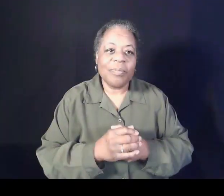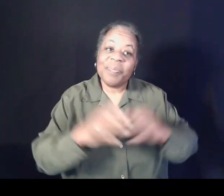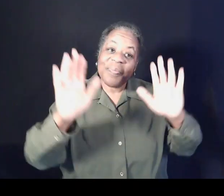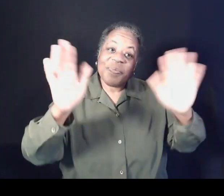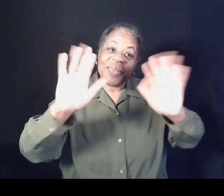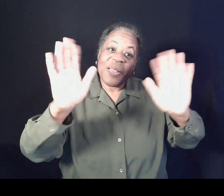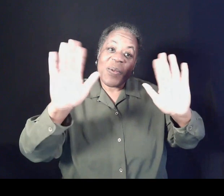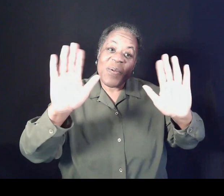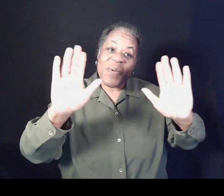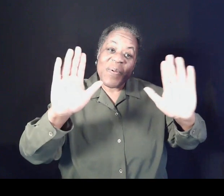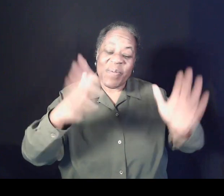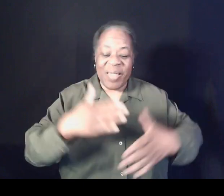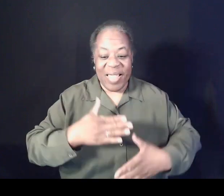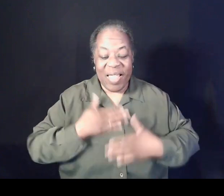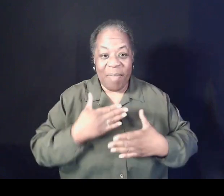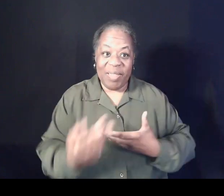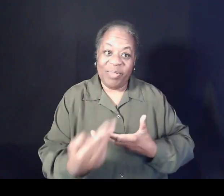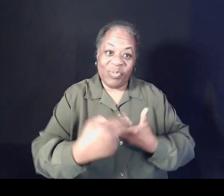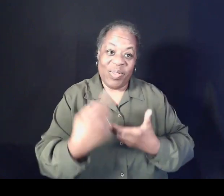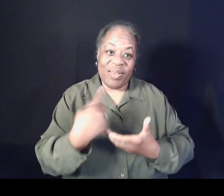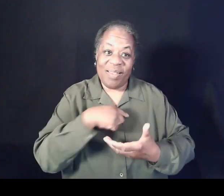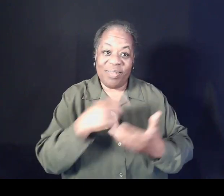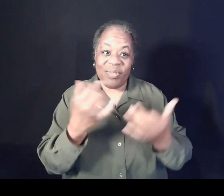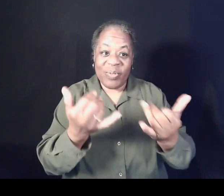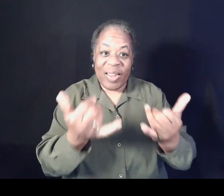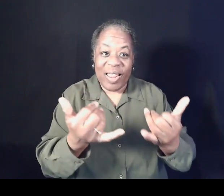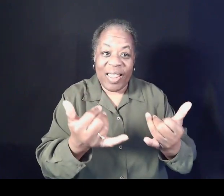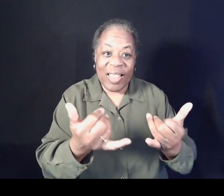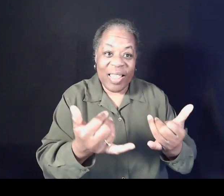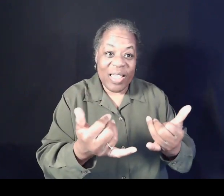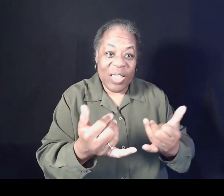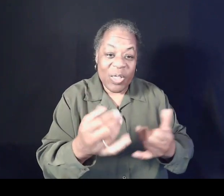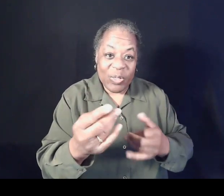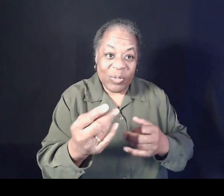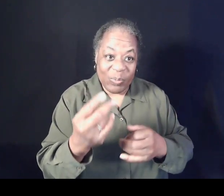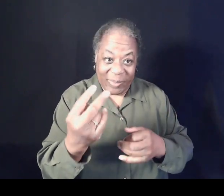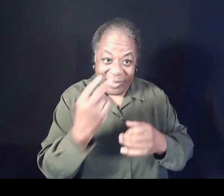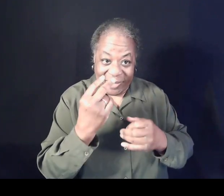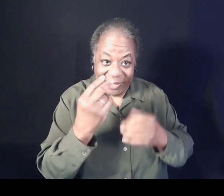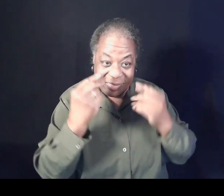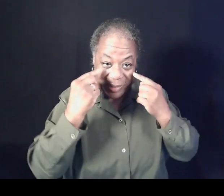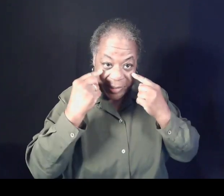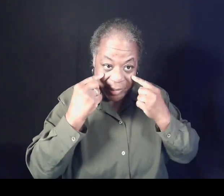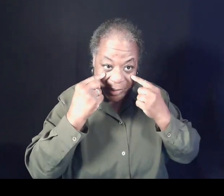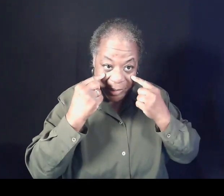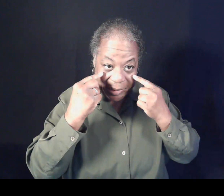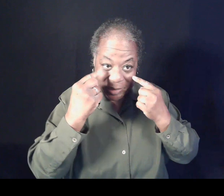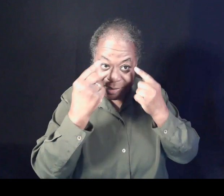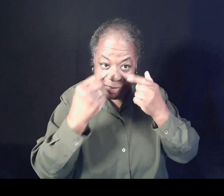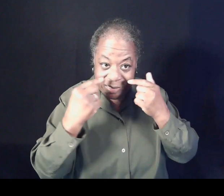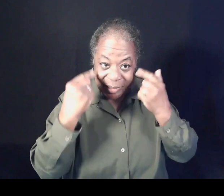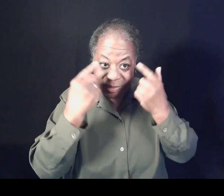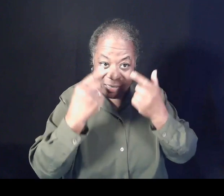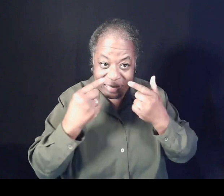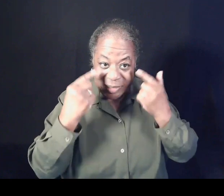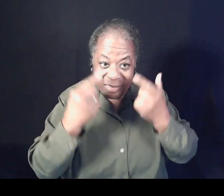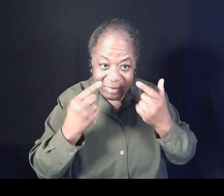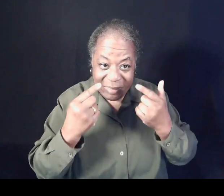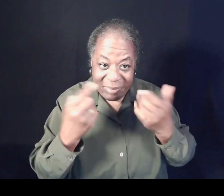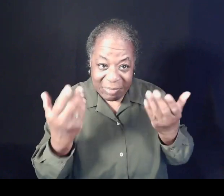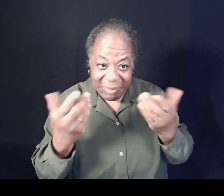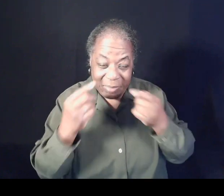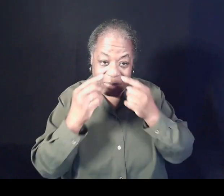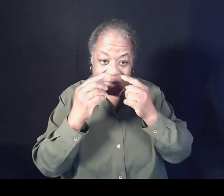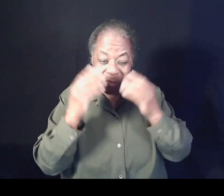Hello, everyone. So glad that you're here with us today. So if you look really closely into my face, you might see some really